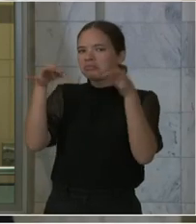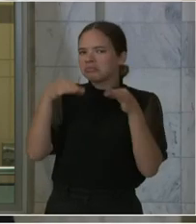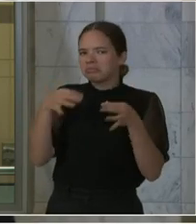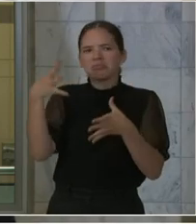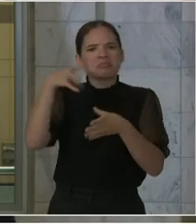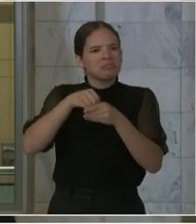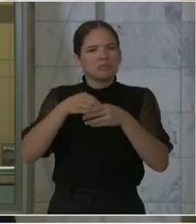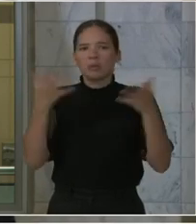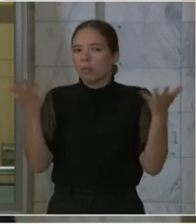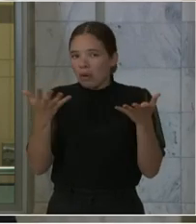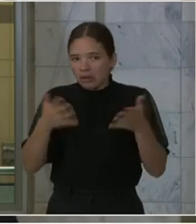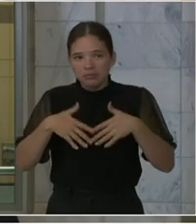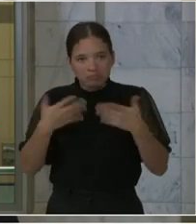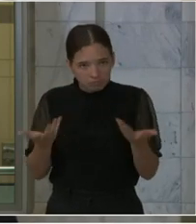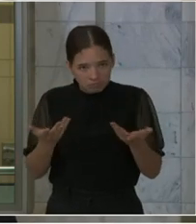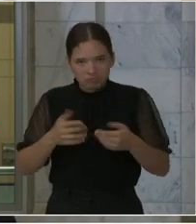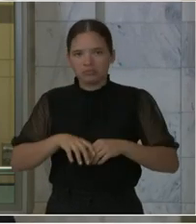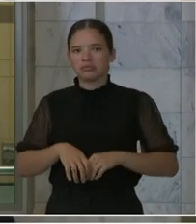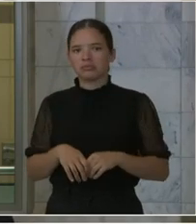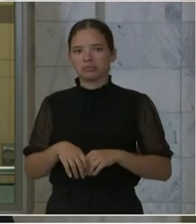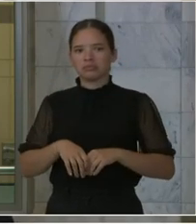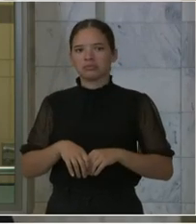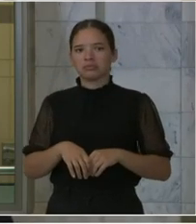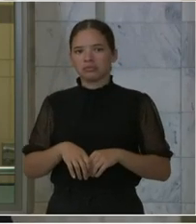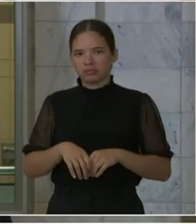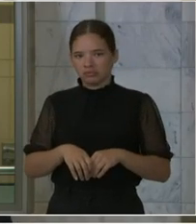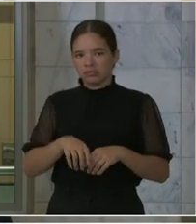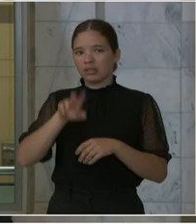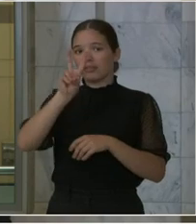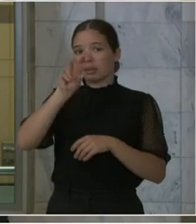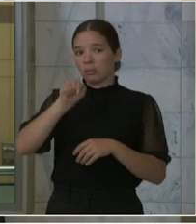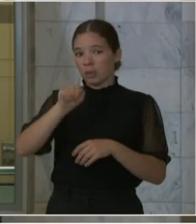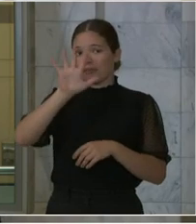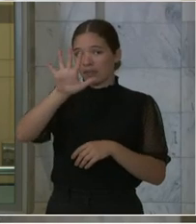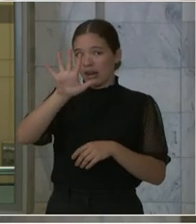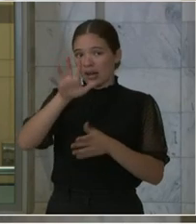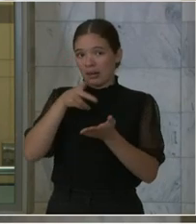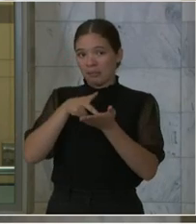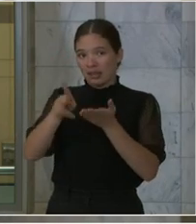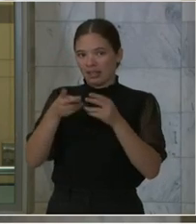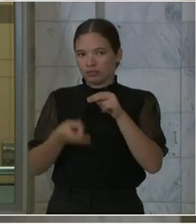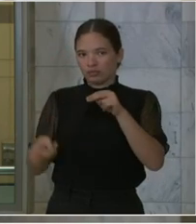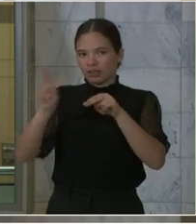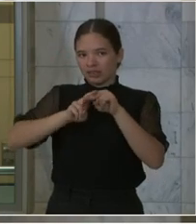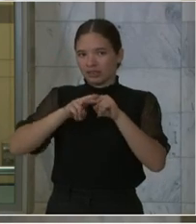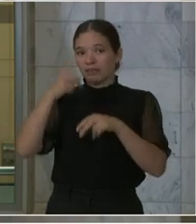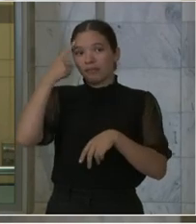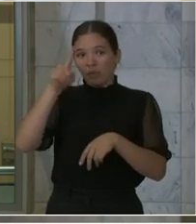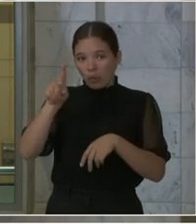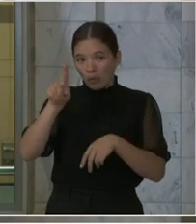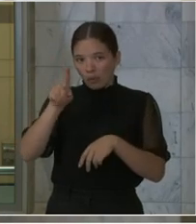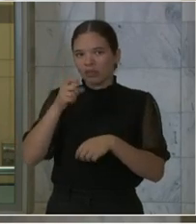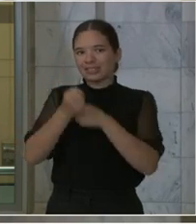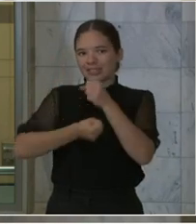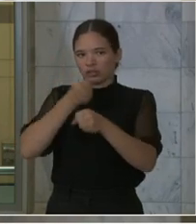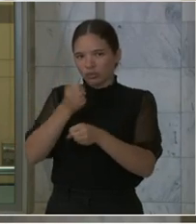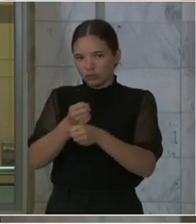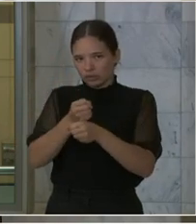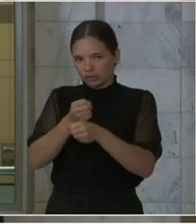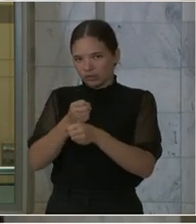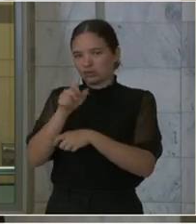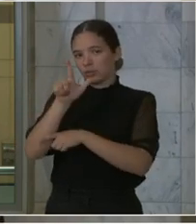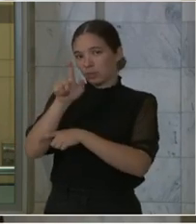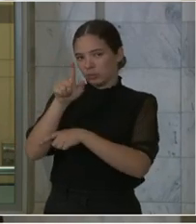a retroactive 2.5% pay raise for fiscal 21.